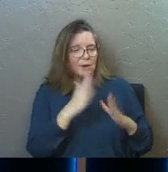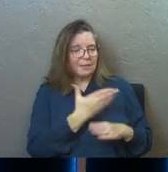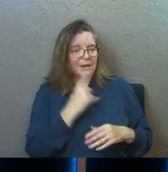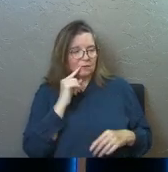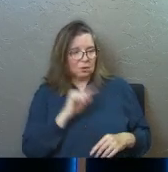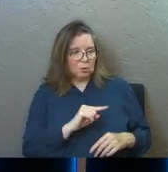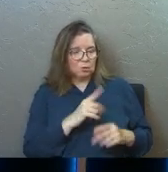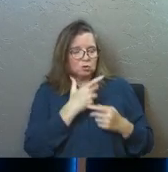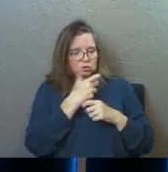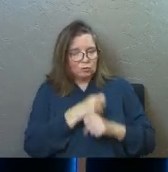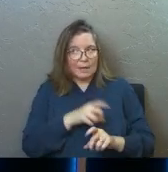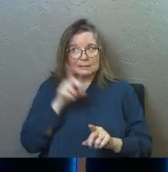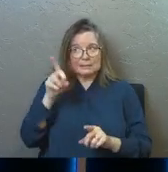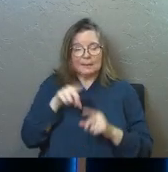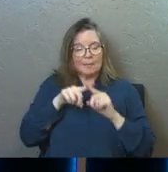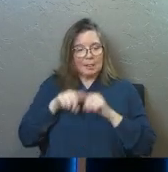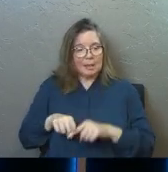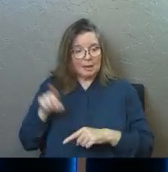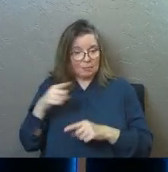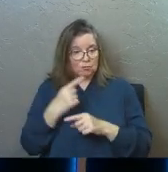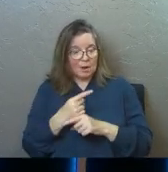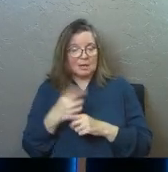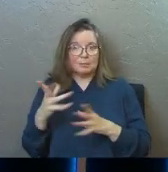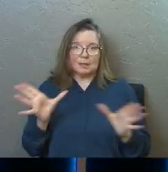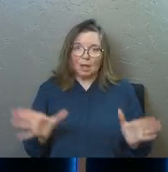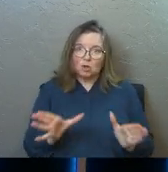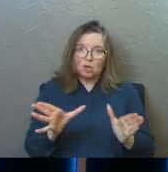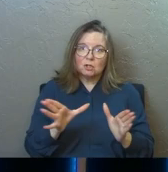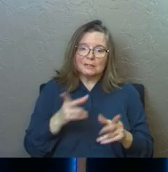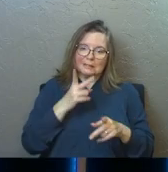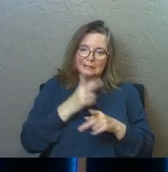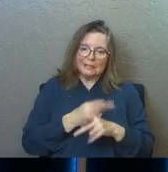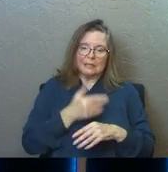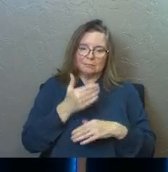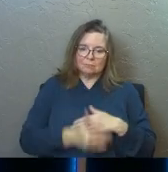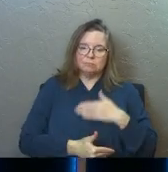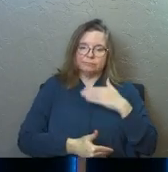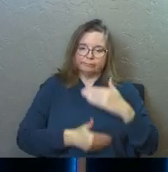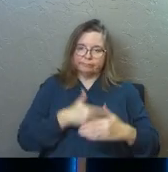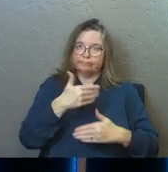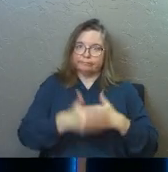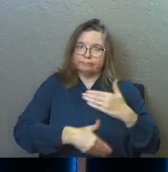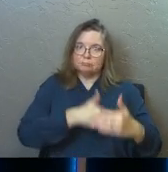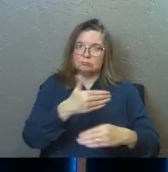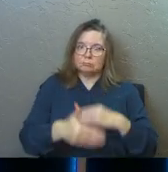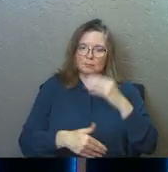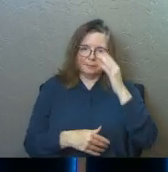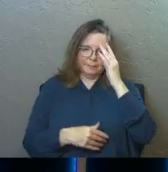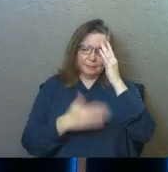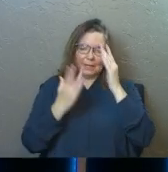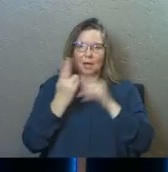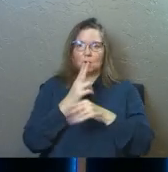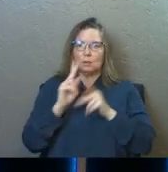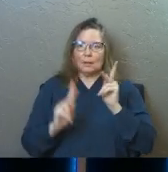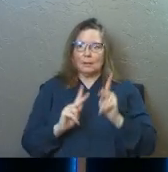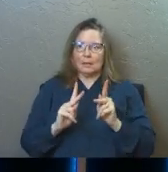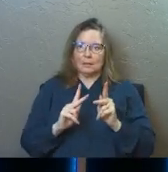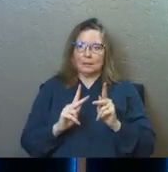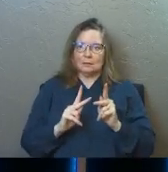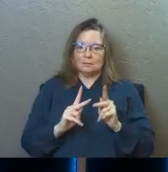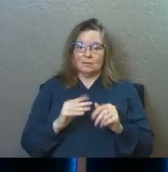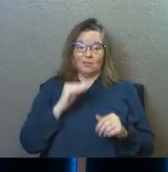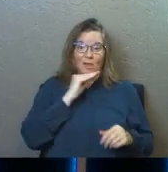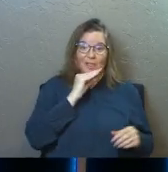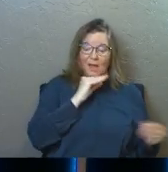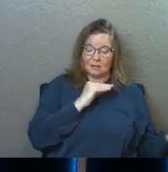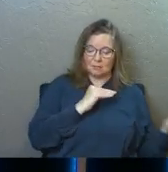great things for you. Trust him, lean on him, right? To bring that encouragement, keep moving forward in this. God uses these people to counter